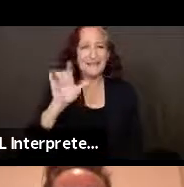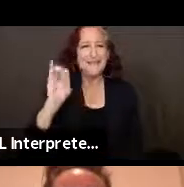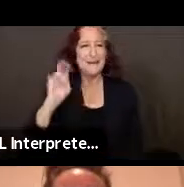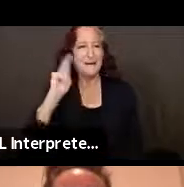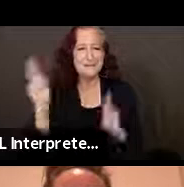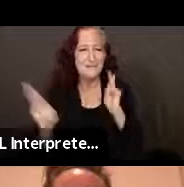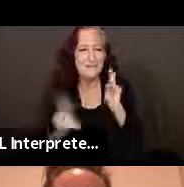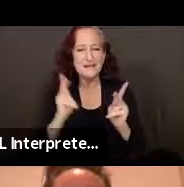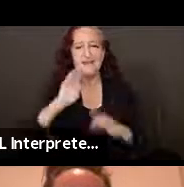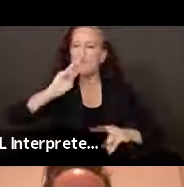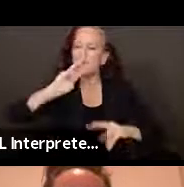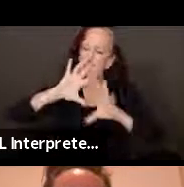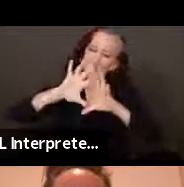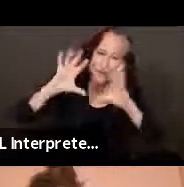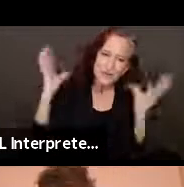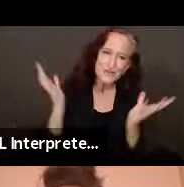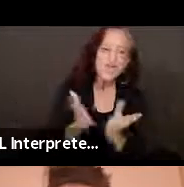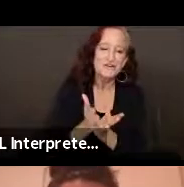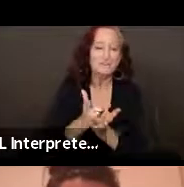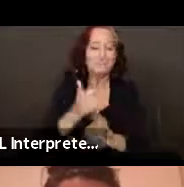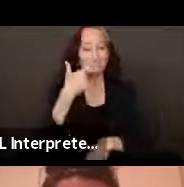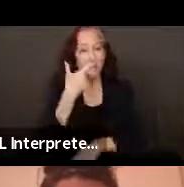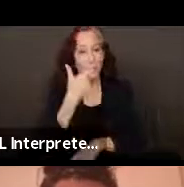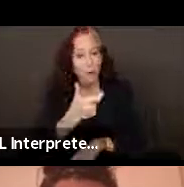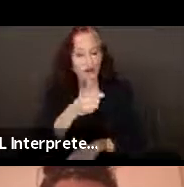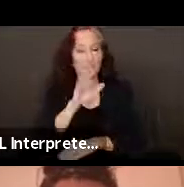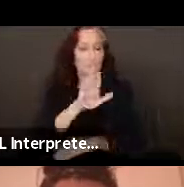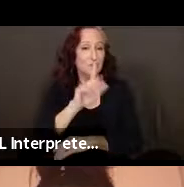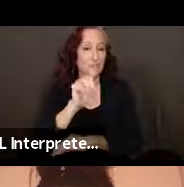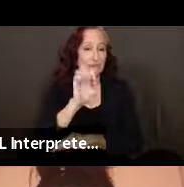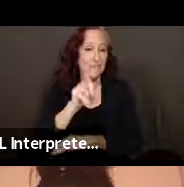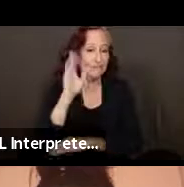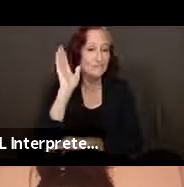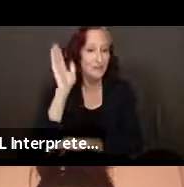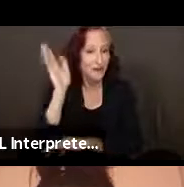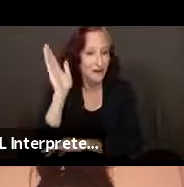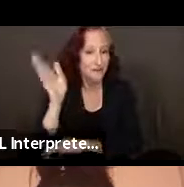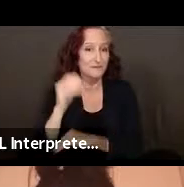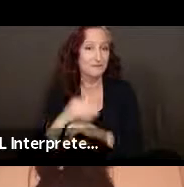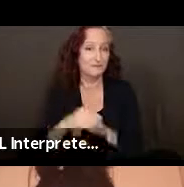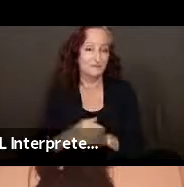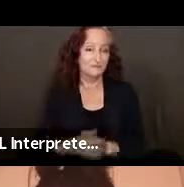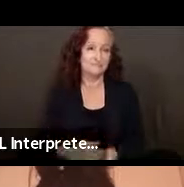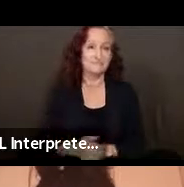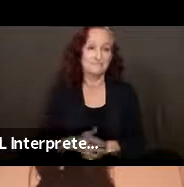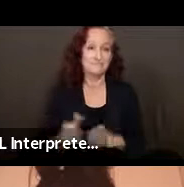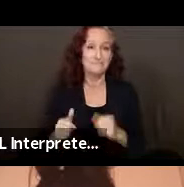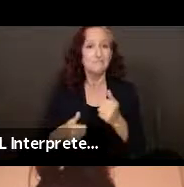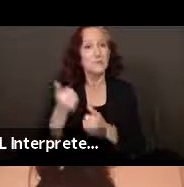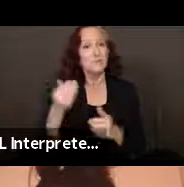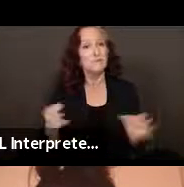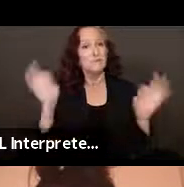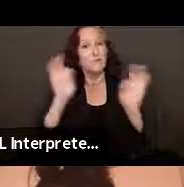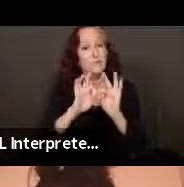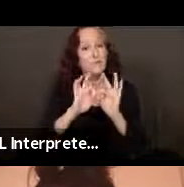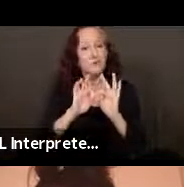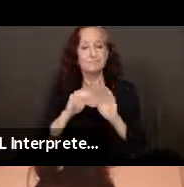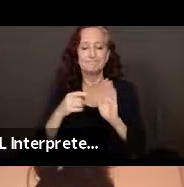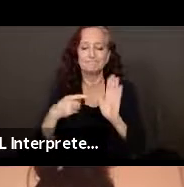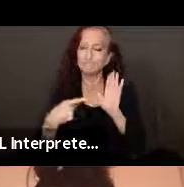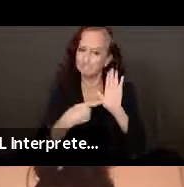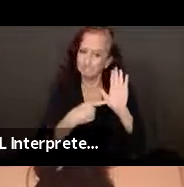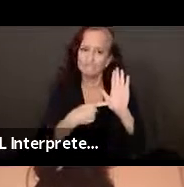whole world intake your TED Talk. And most importantly, in this moment, your book, because